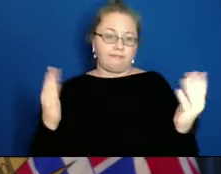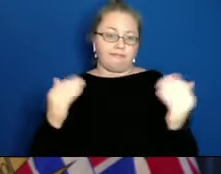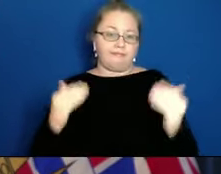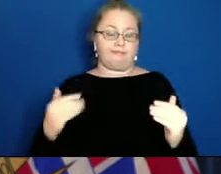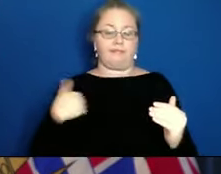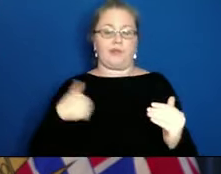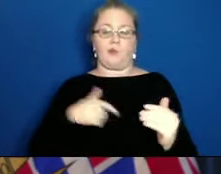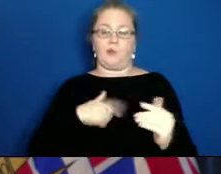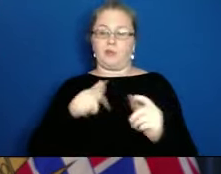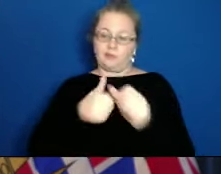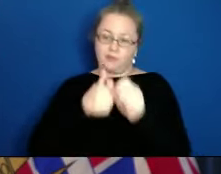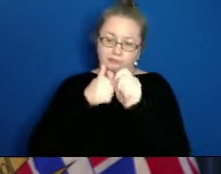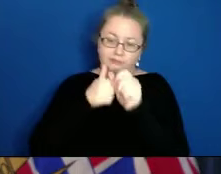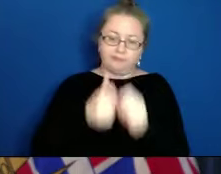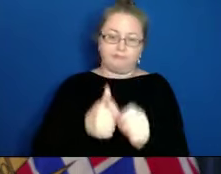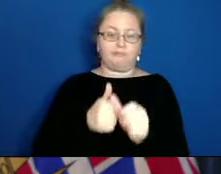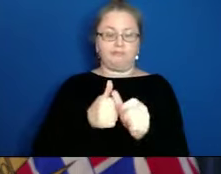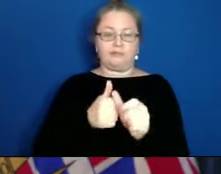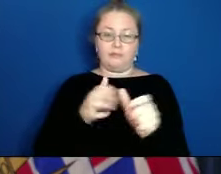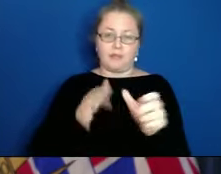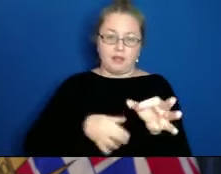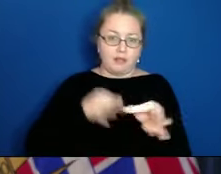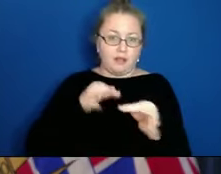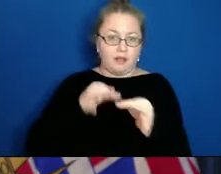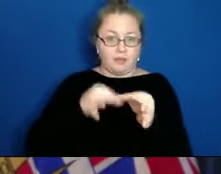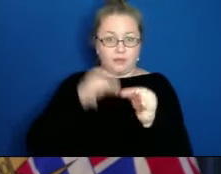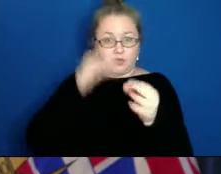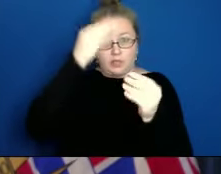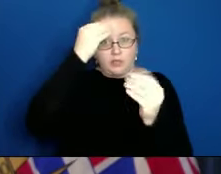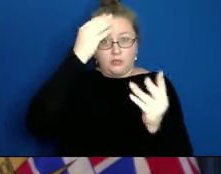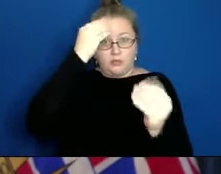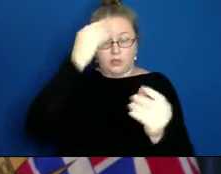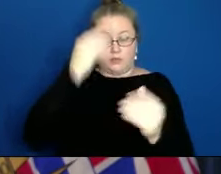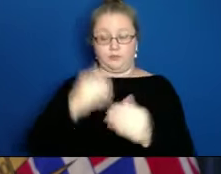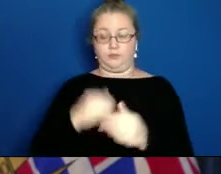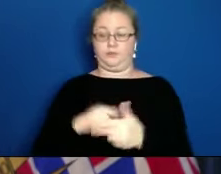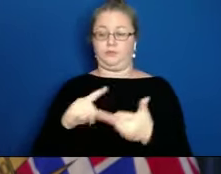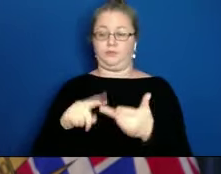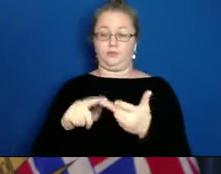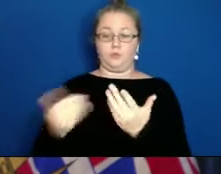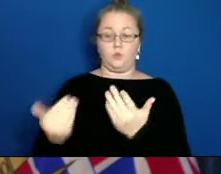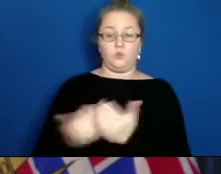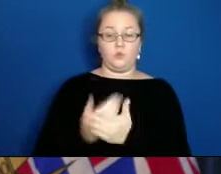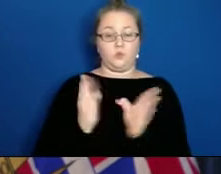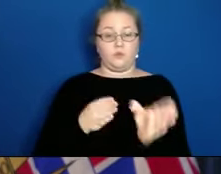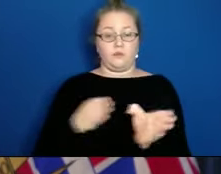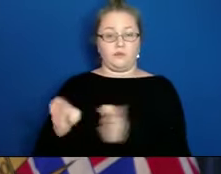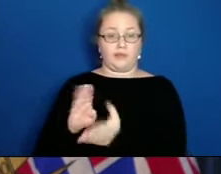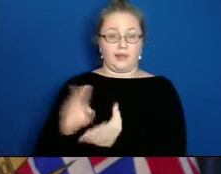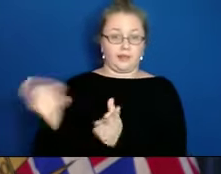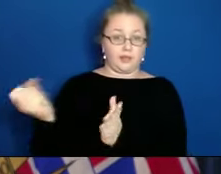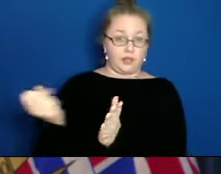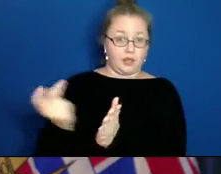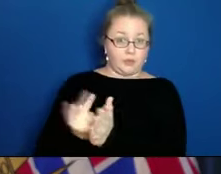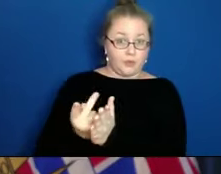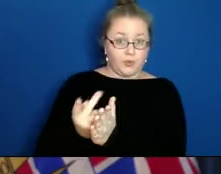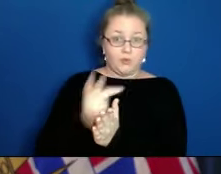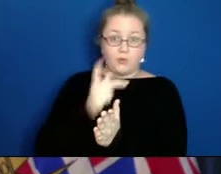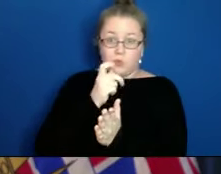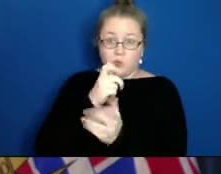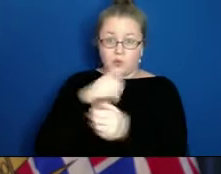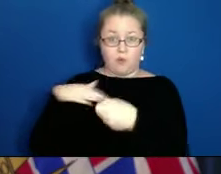guidance and had to have their new plans approved by their local MHO before they